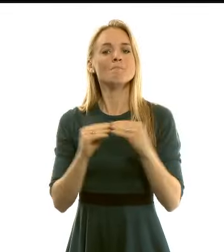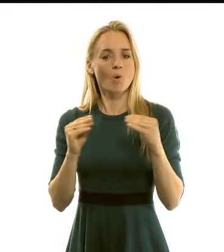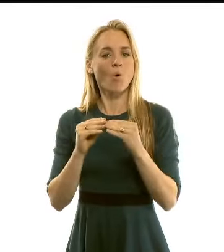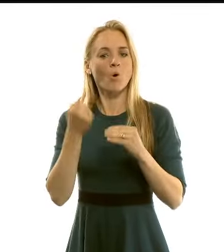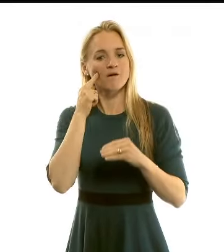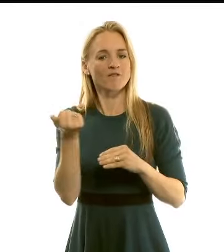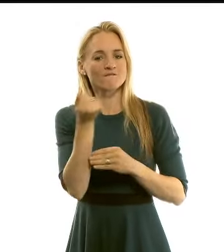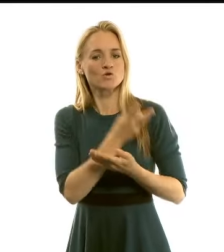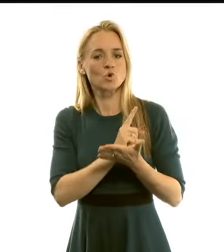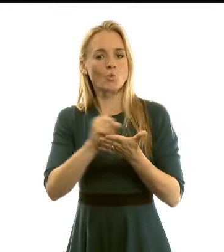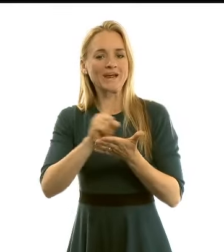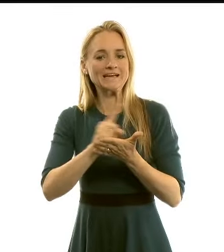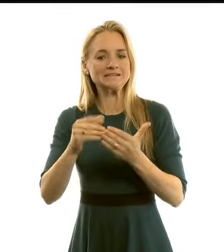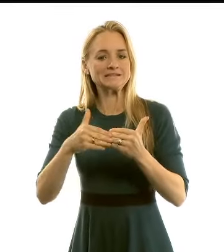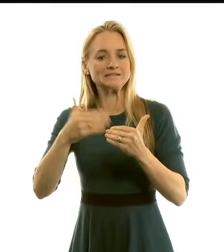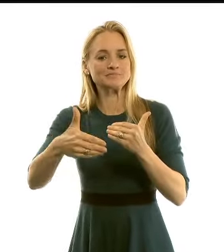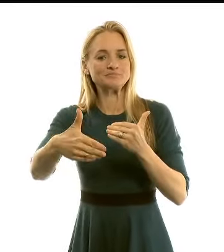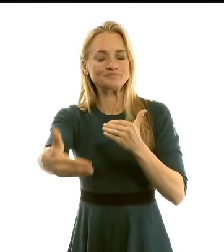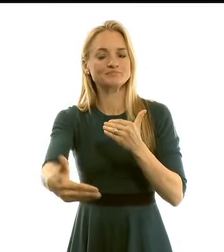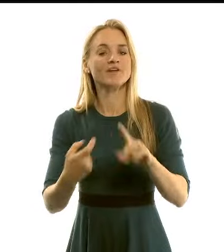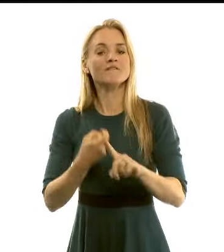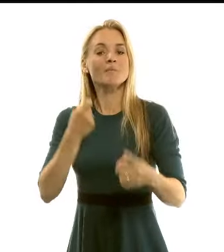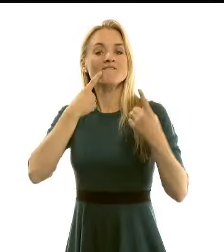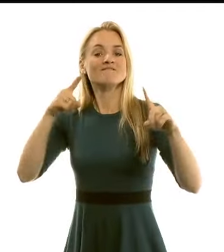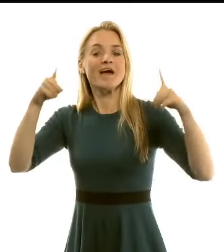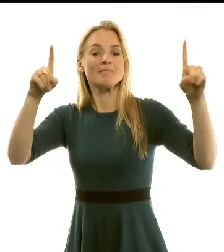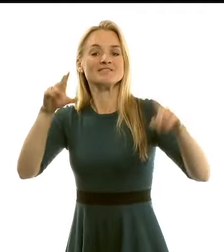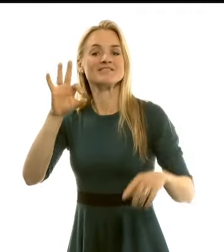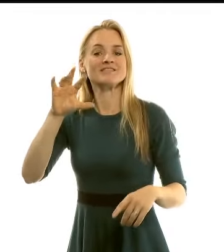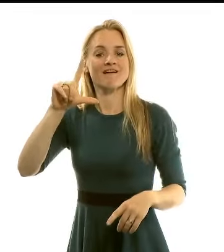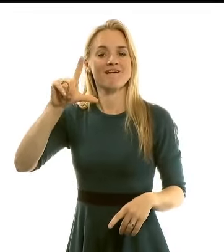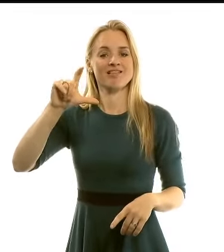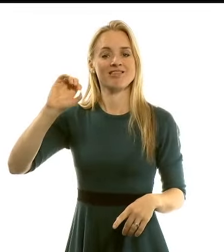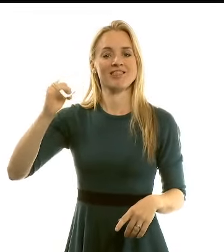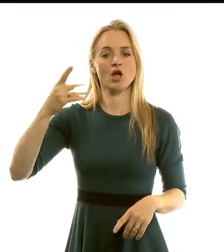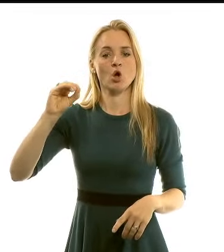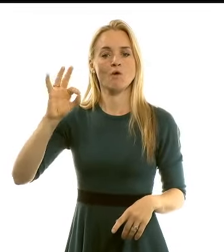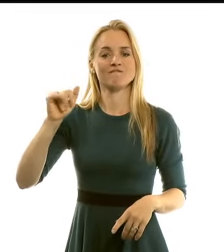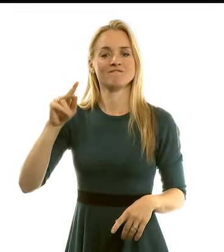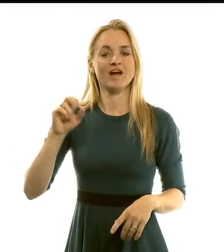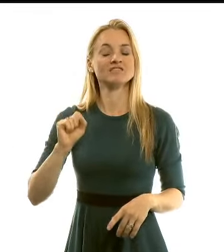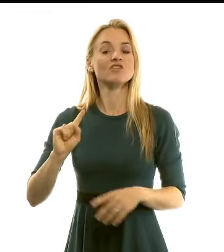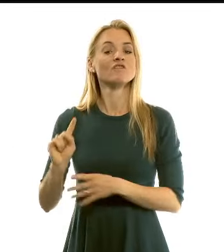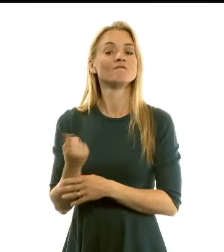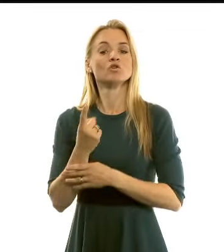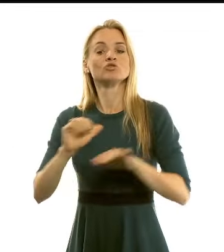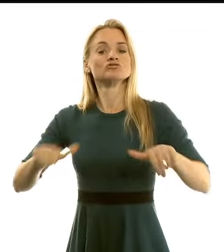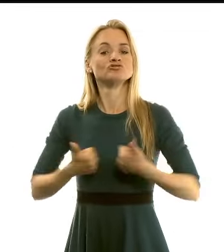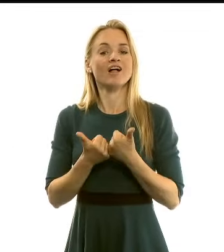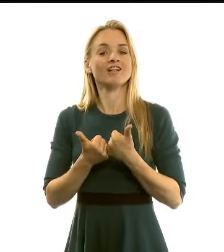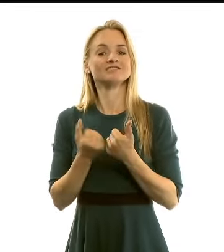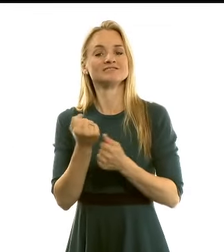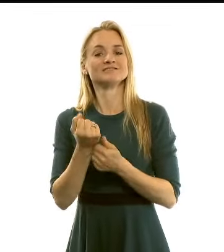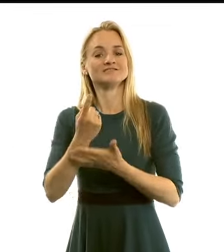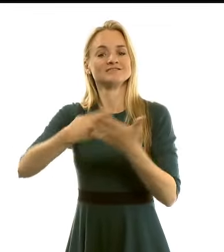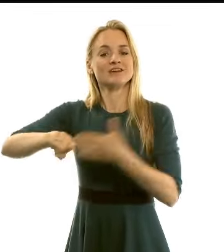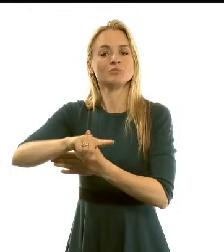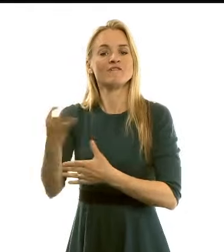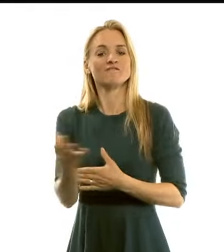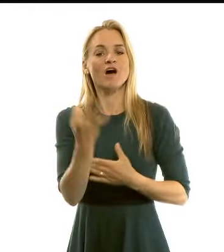from some very special, not to mention famous LEGO fans. The first one drops next Friday, and it features a classically trained pianist and